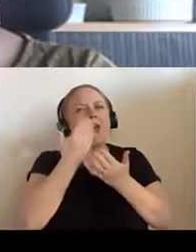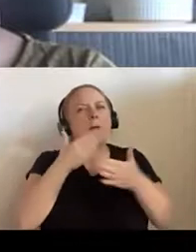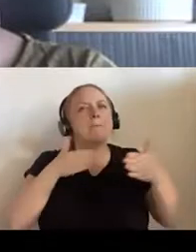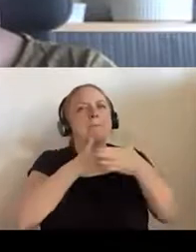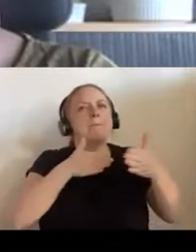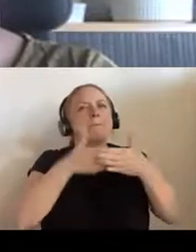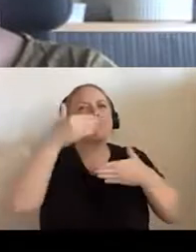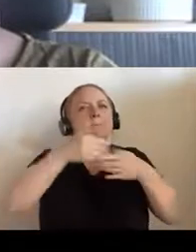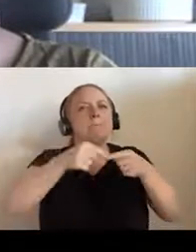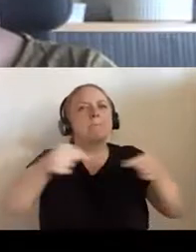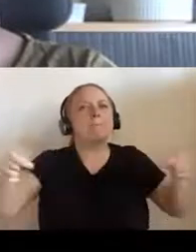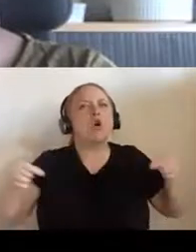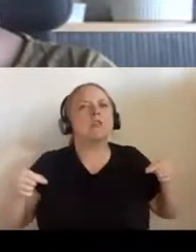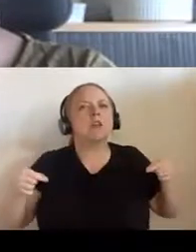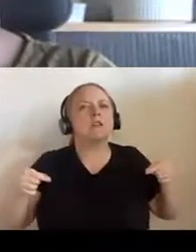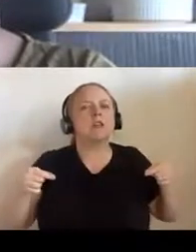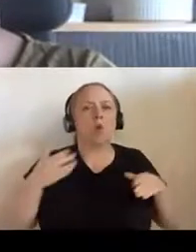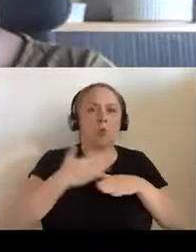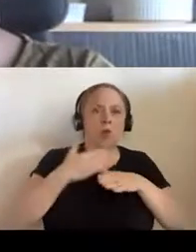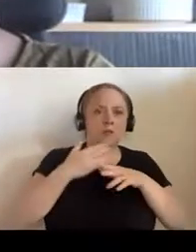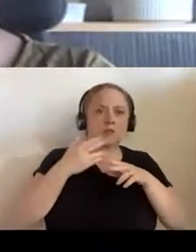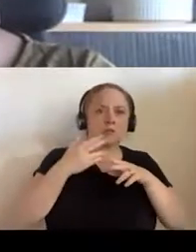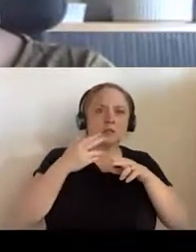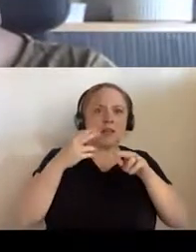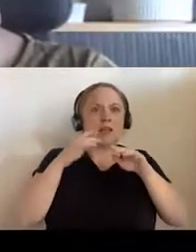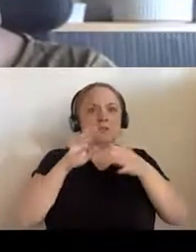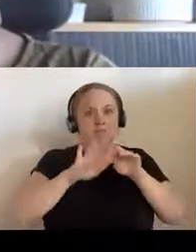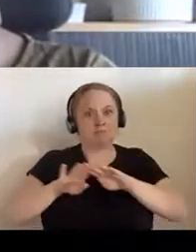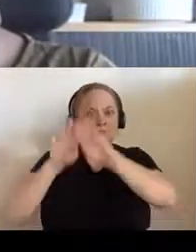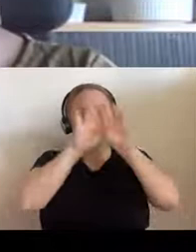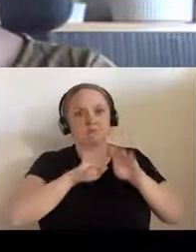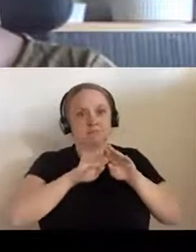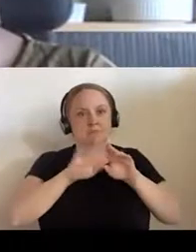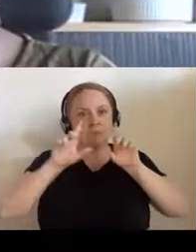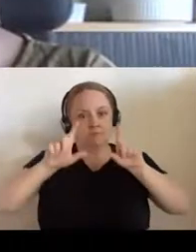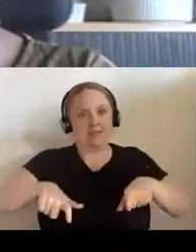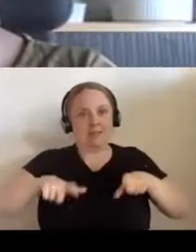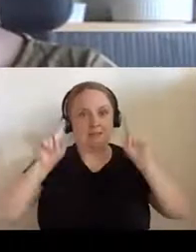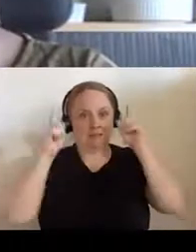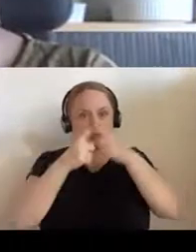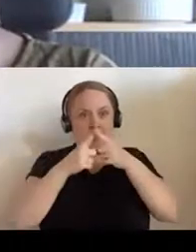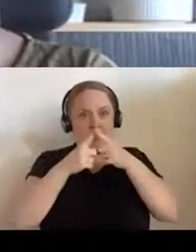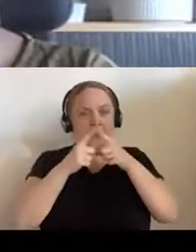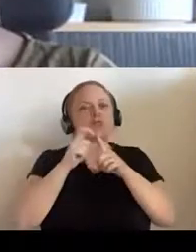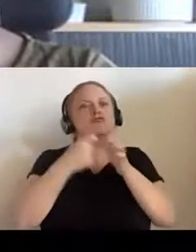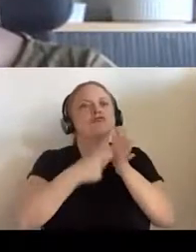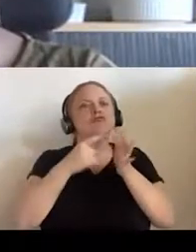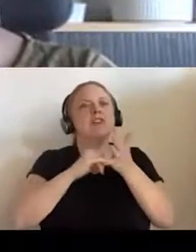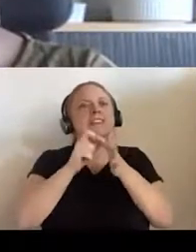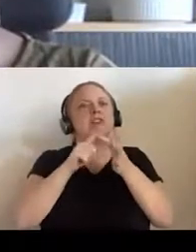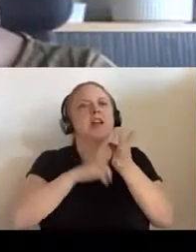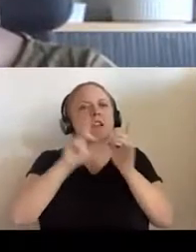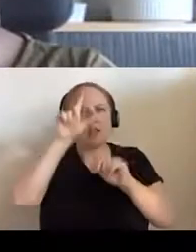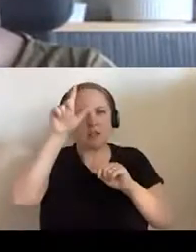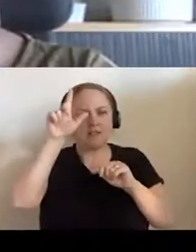and internationally since studying at the University of Leeds, the Hochschule für Bildende Kunst in Dresden, and the Royal College of Art in